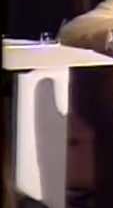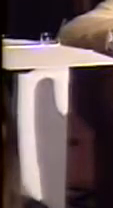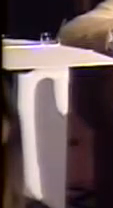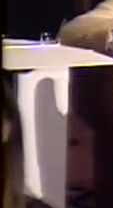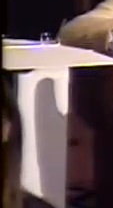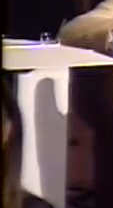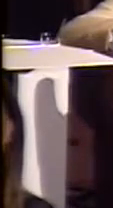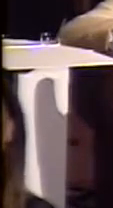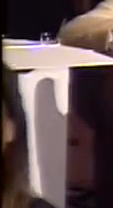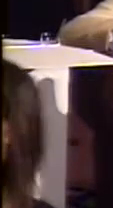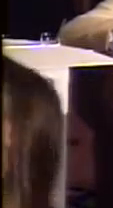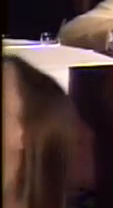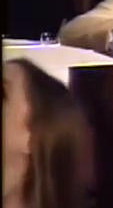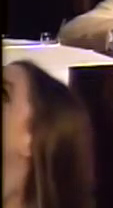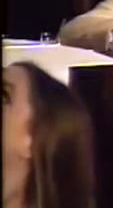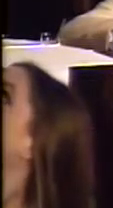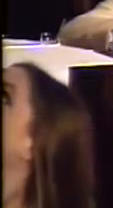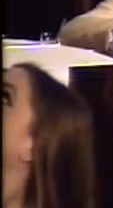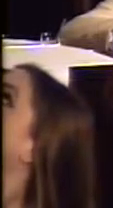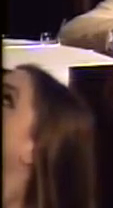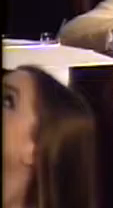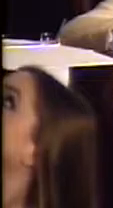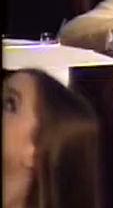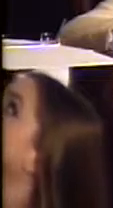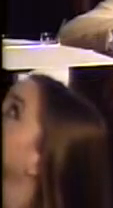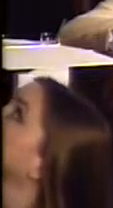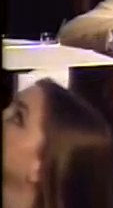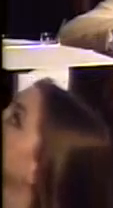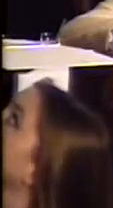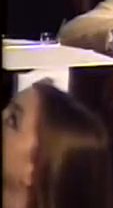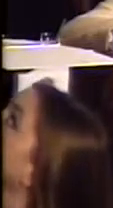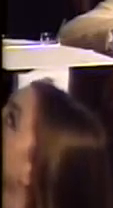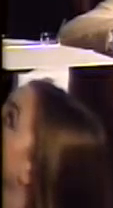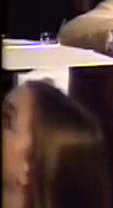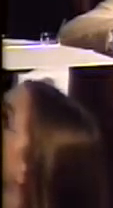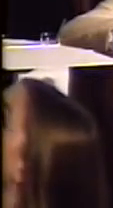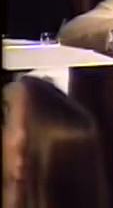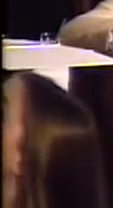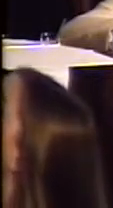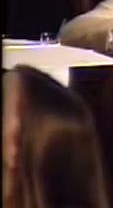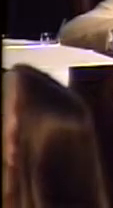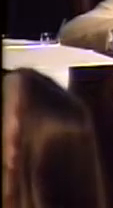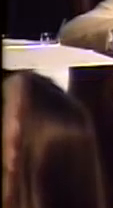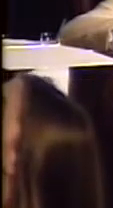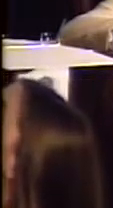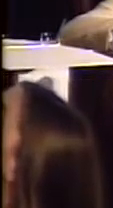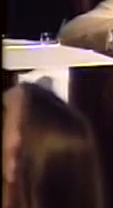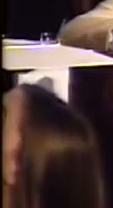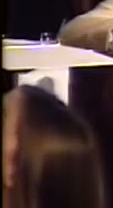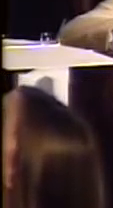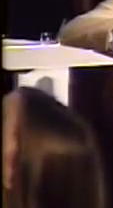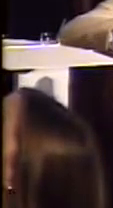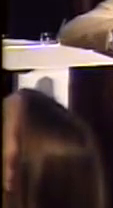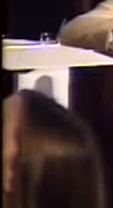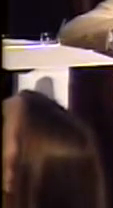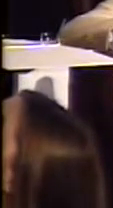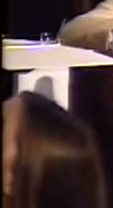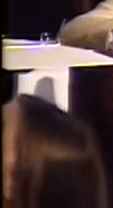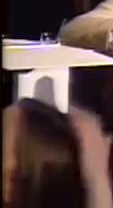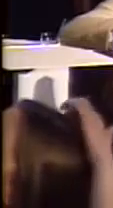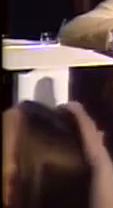read. Now the birth of Jesus Christ was as follows. When his mother Mary had been betrothed to